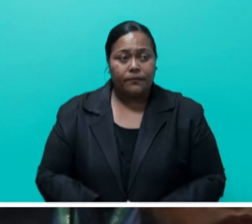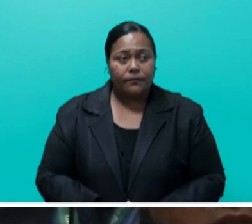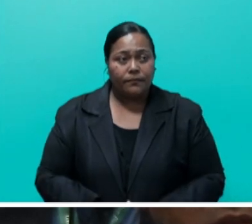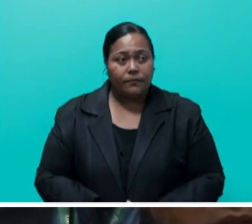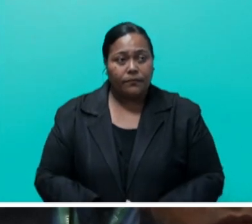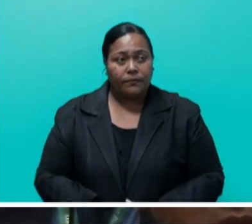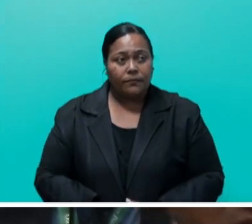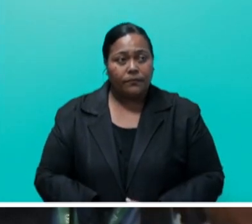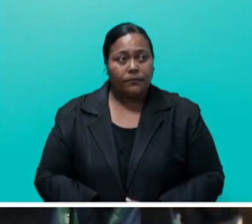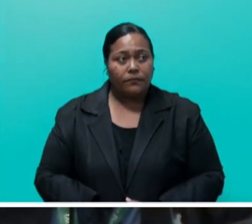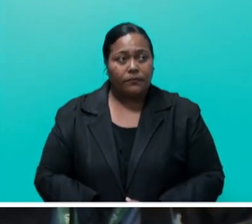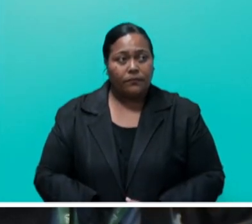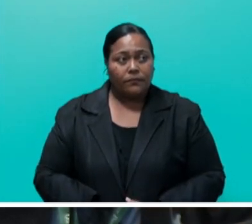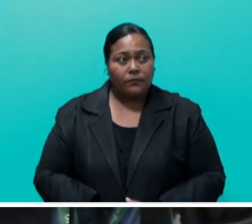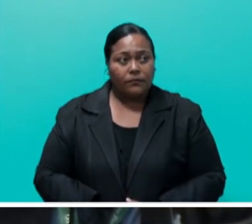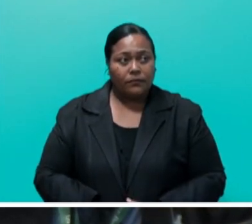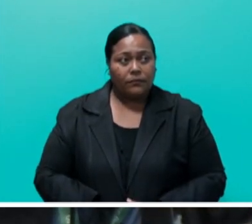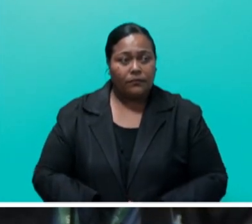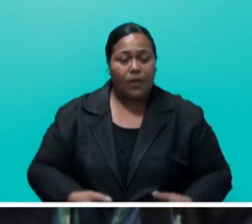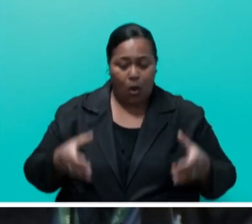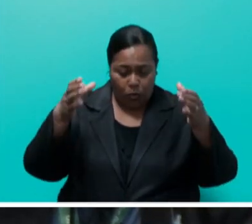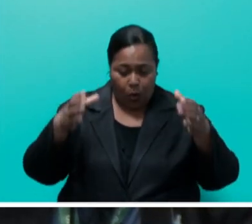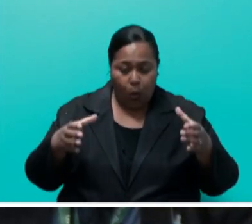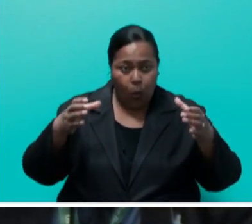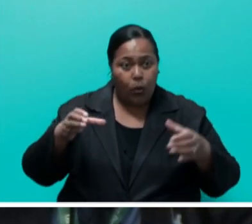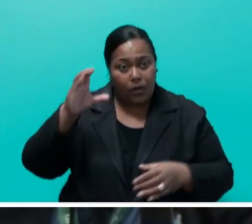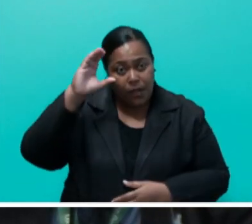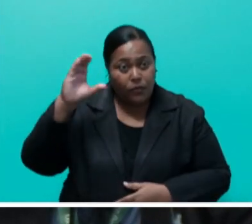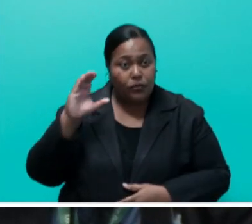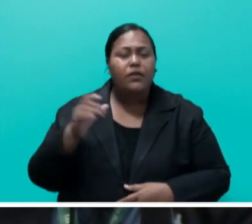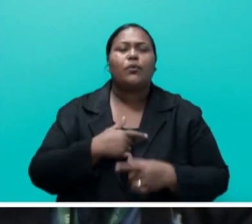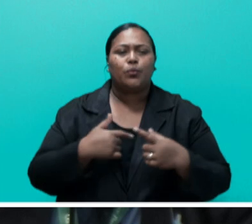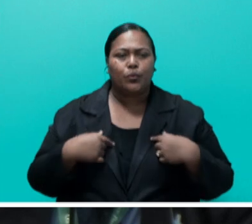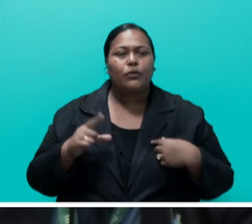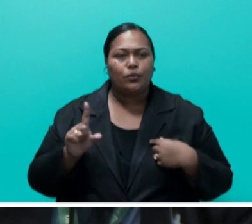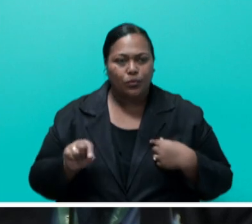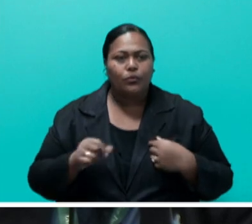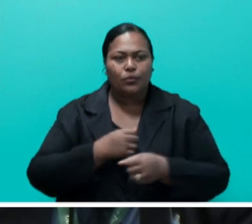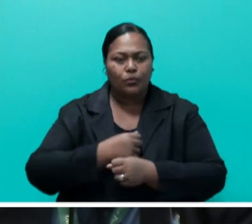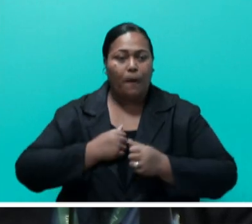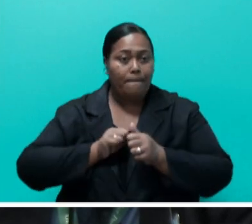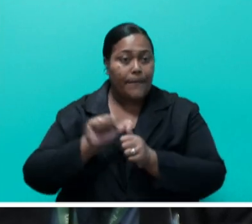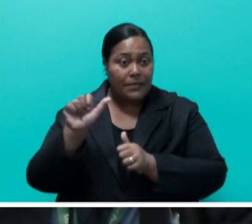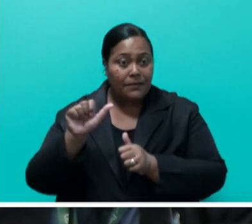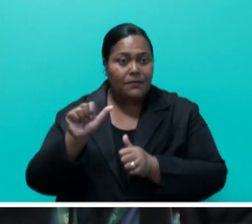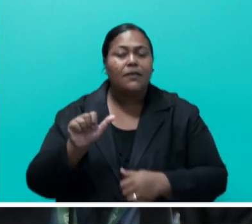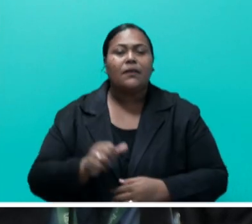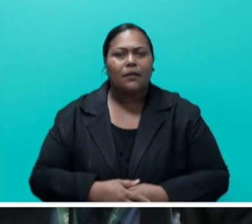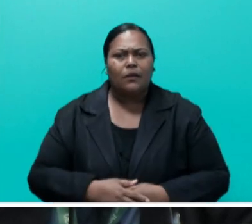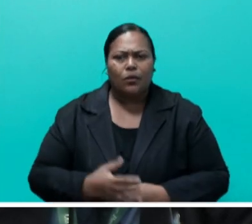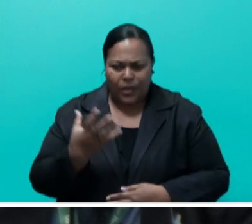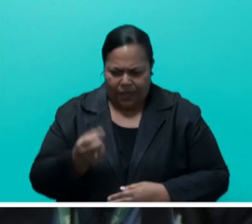and as a whole of nation, are doing our best at this stage with the resources that we